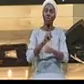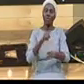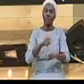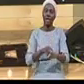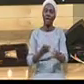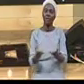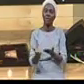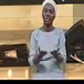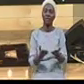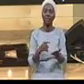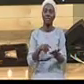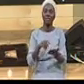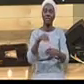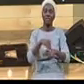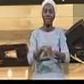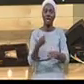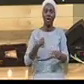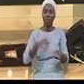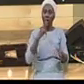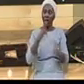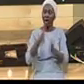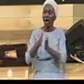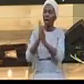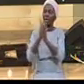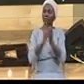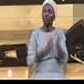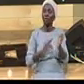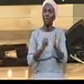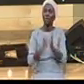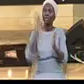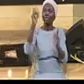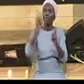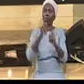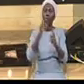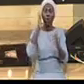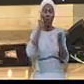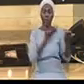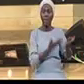We're asking, Lord, that your word will bring power to every life.